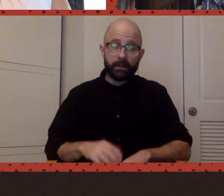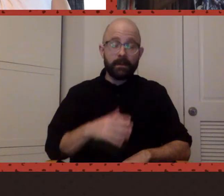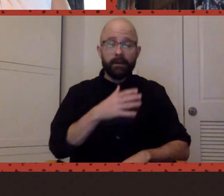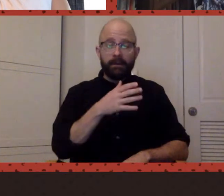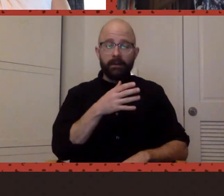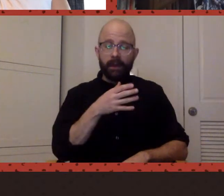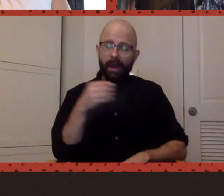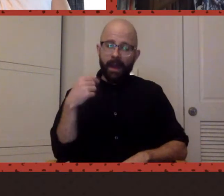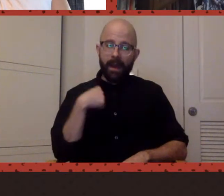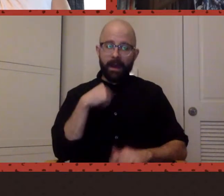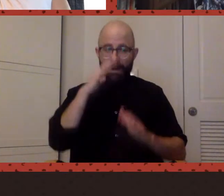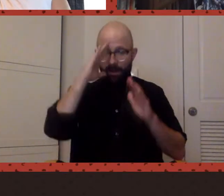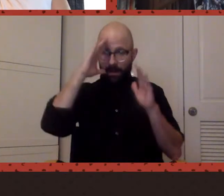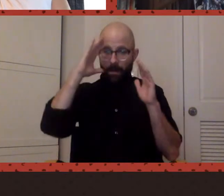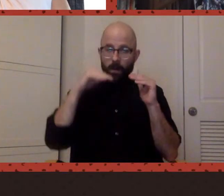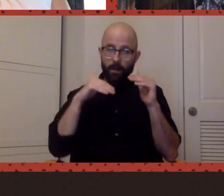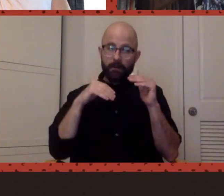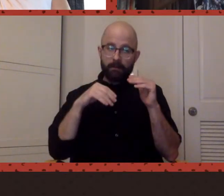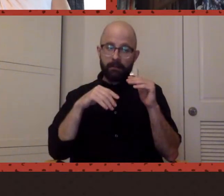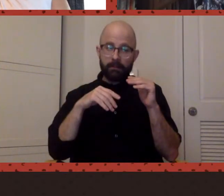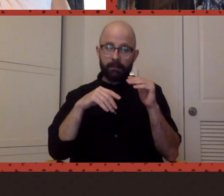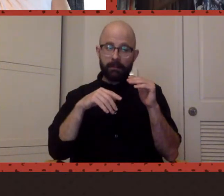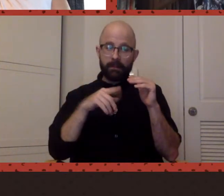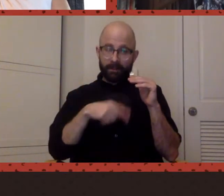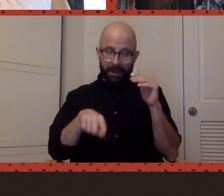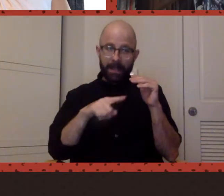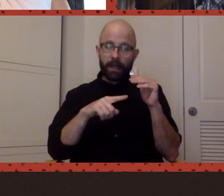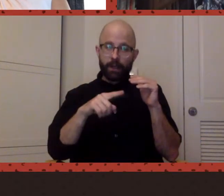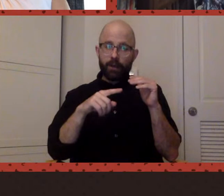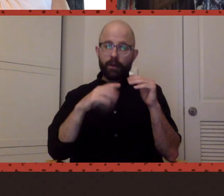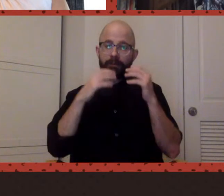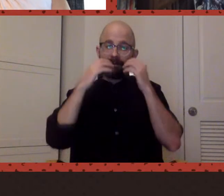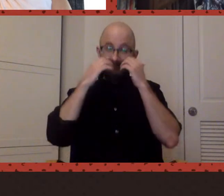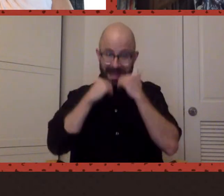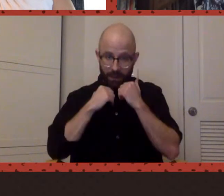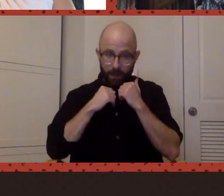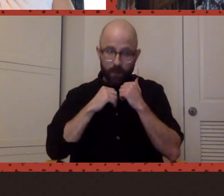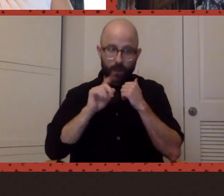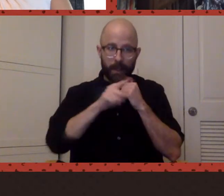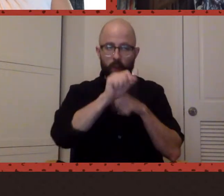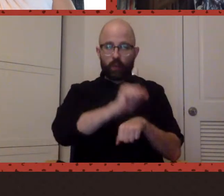that they are valued where you're working.